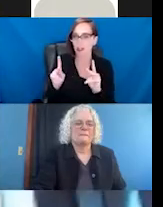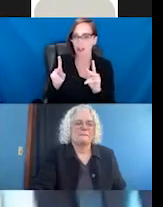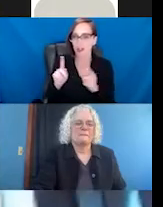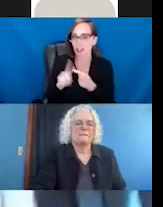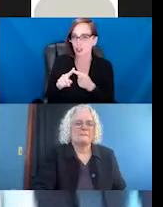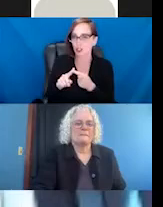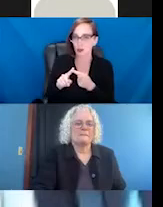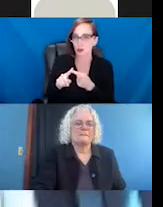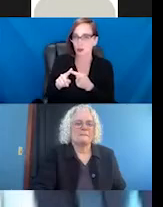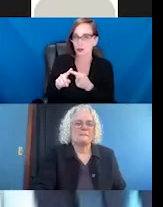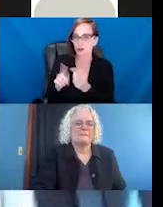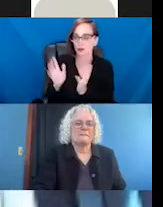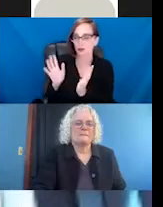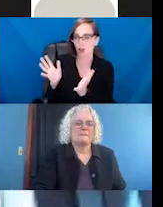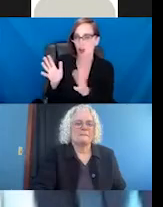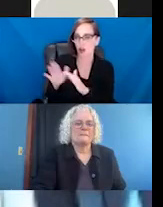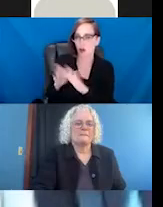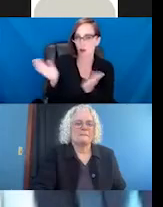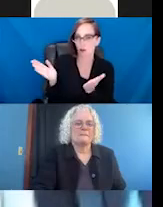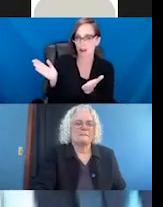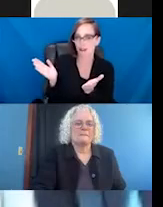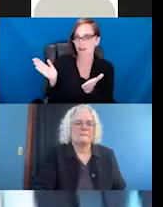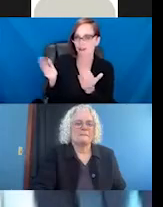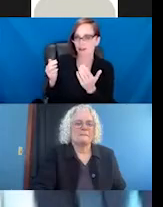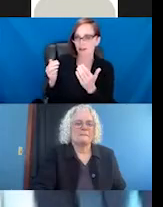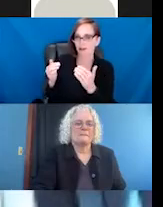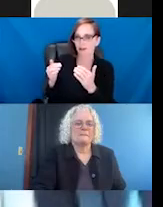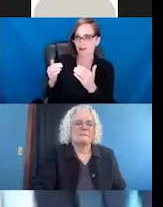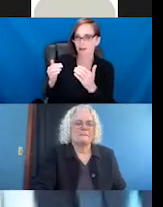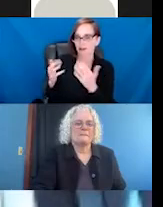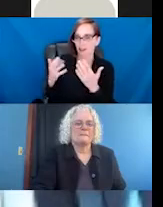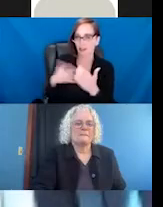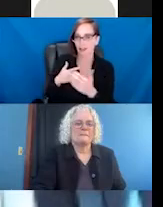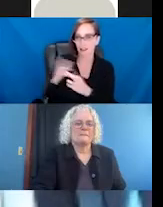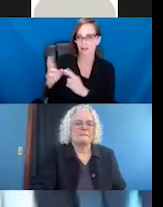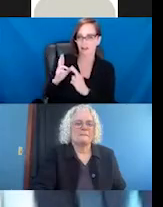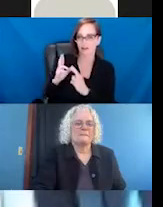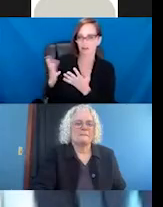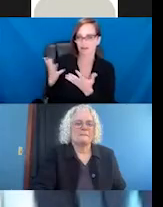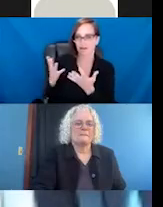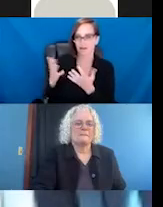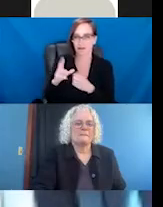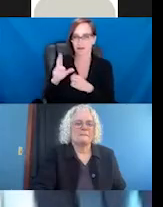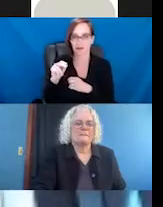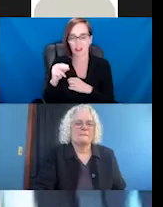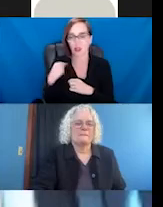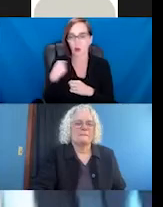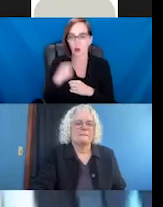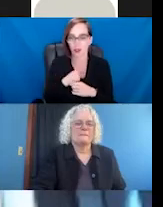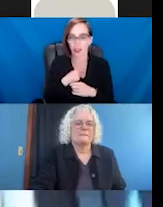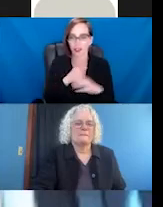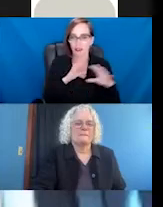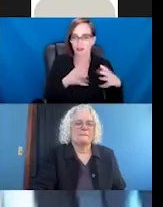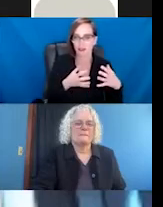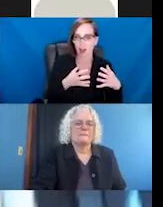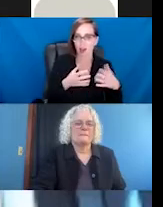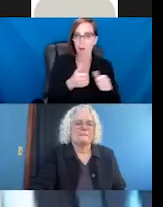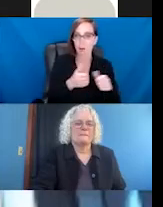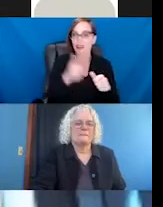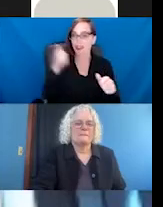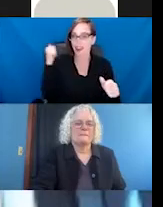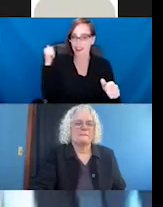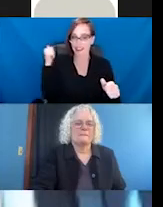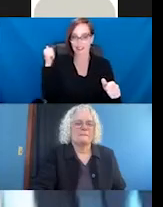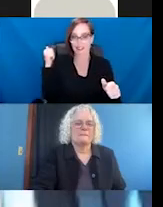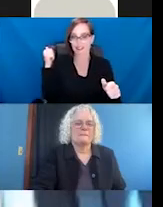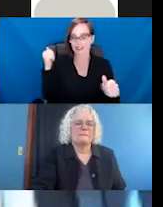of even playing field. We are generations and generations behind across the